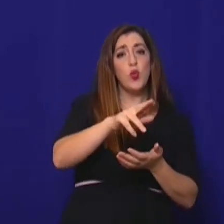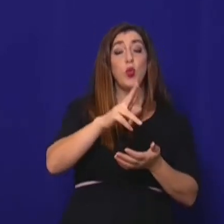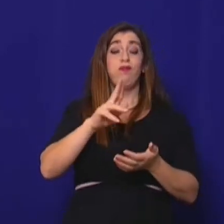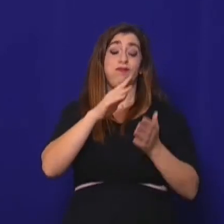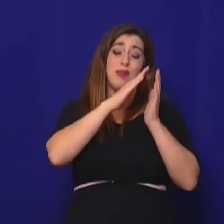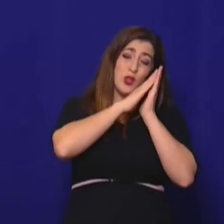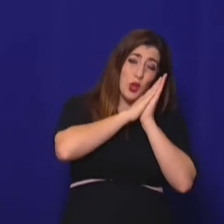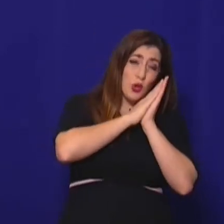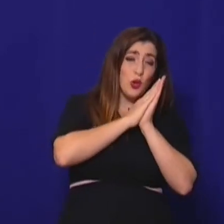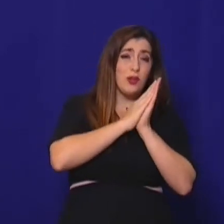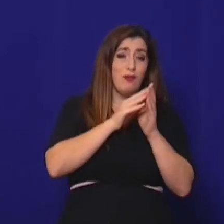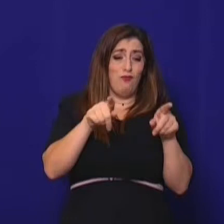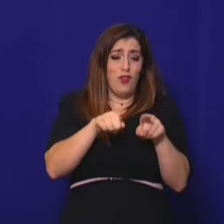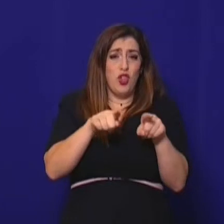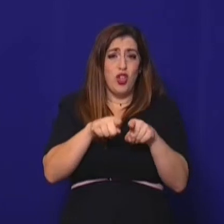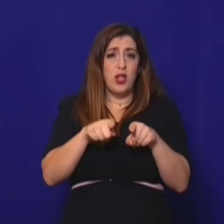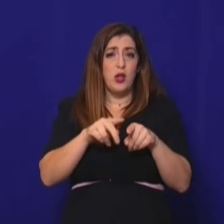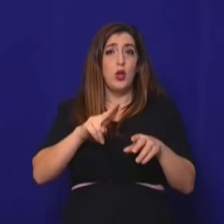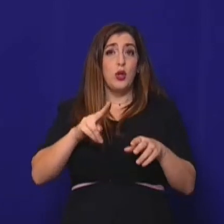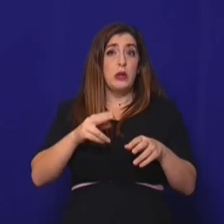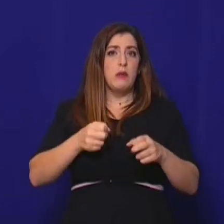contact with. Have you